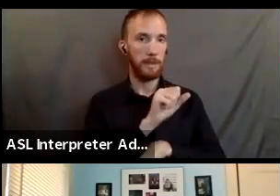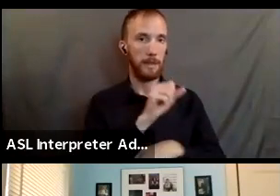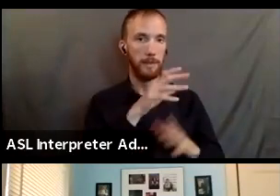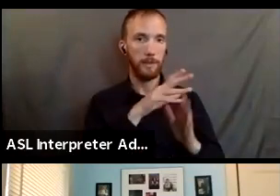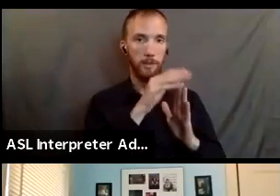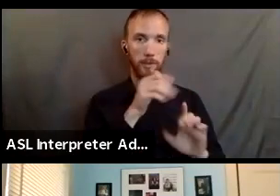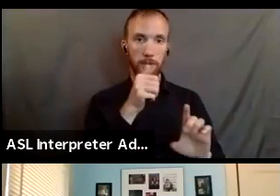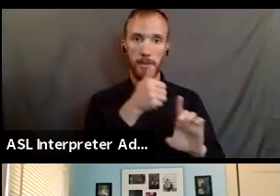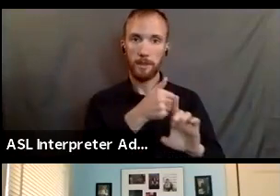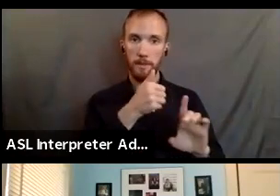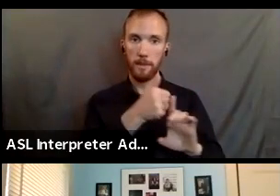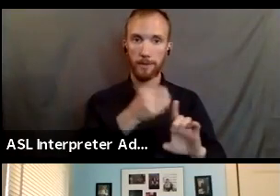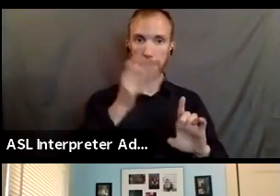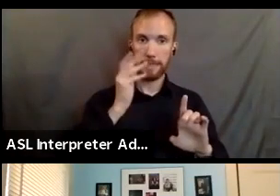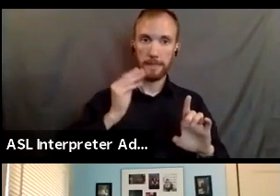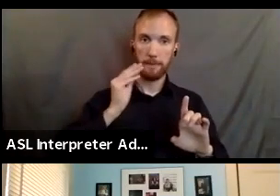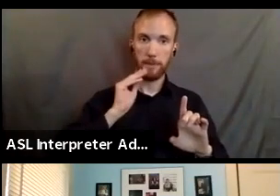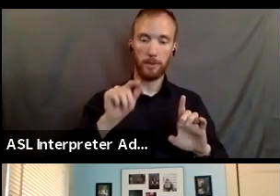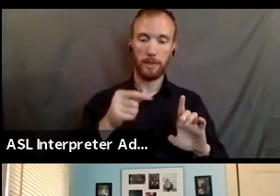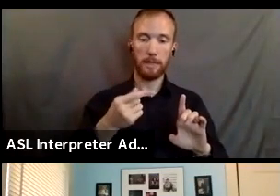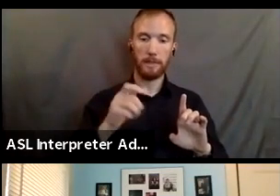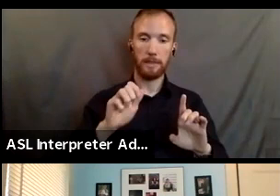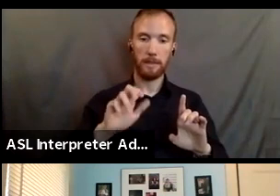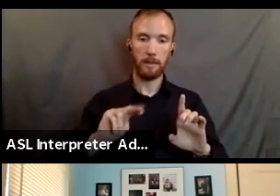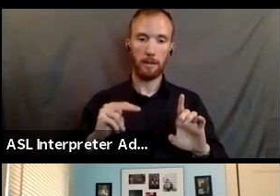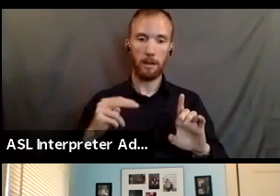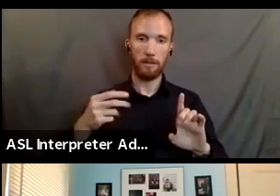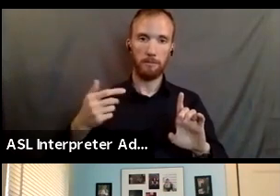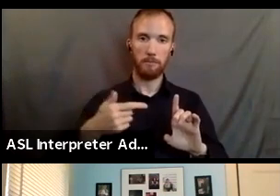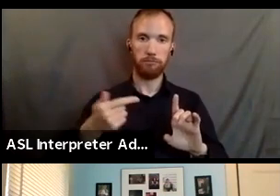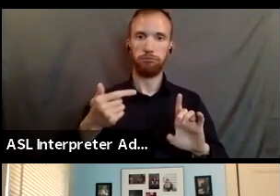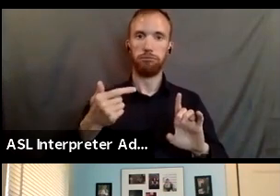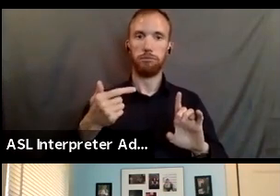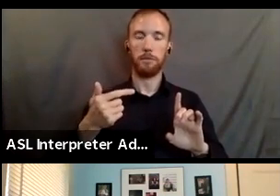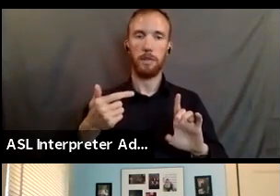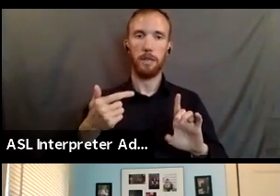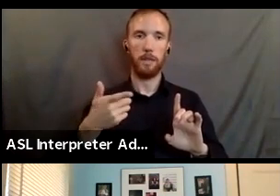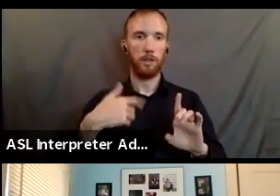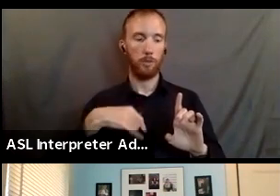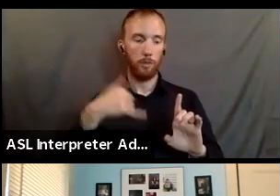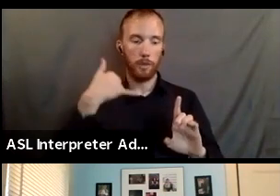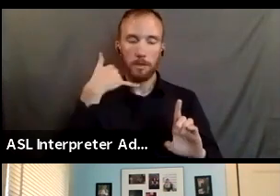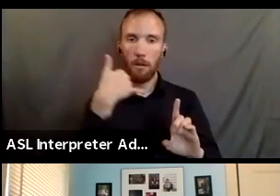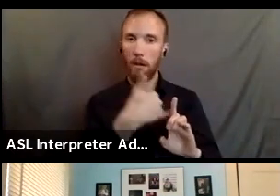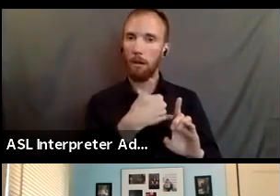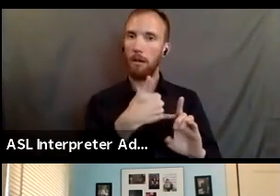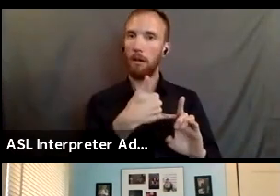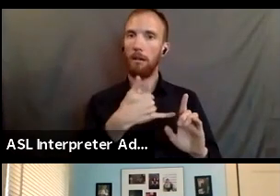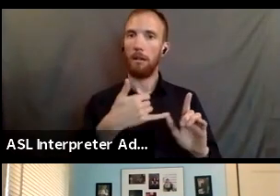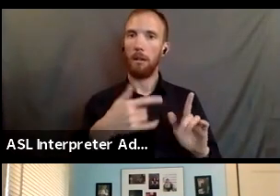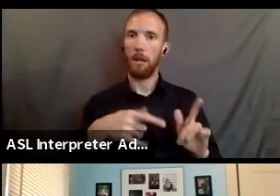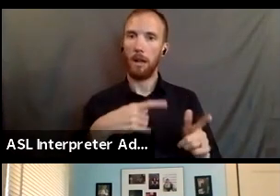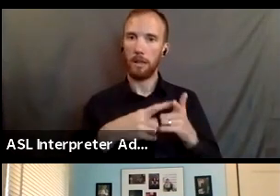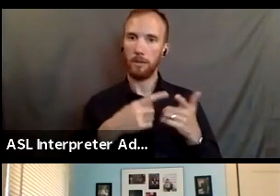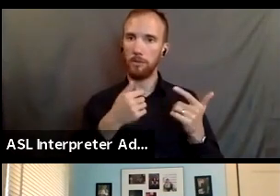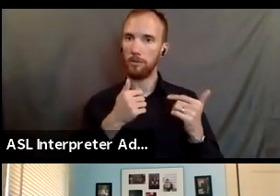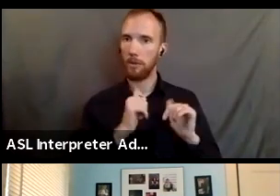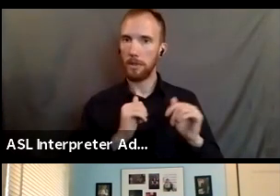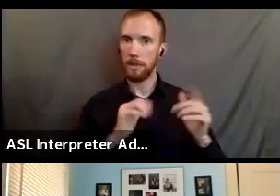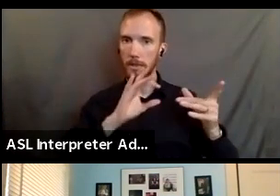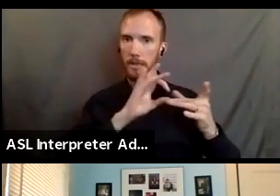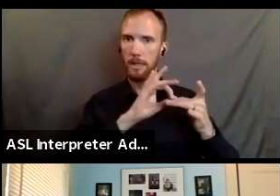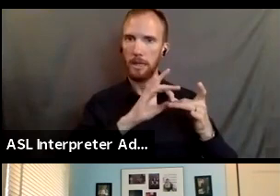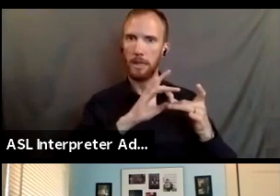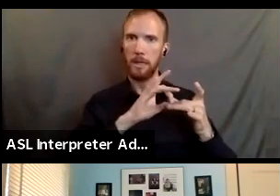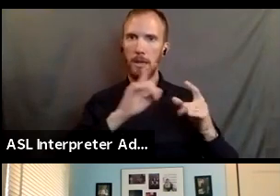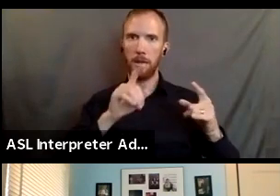of gun violence uh we place calls to the families and we make a connection but what's the follow-up after after that